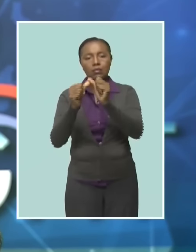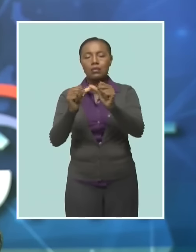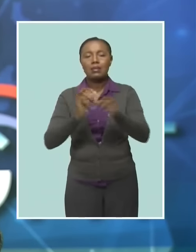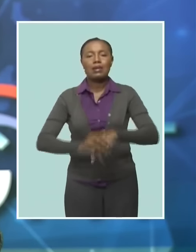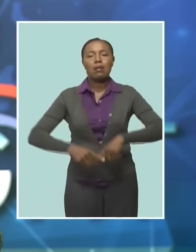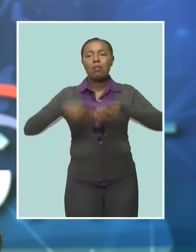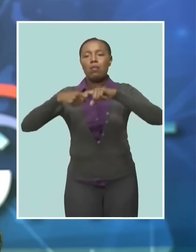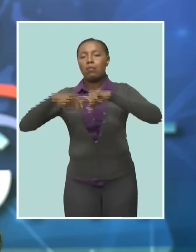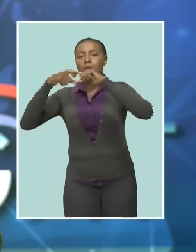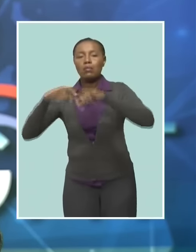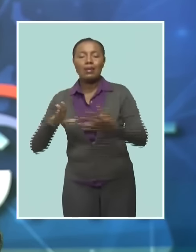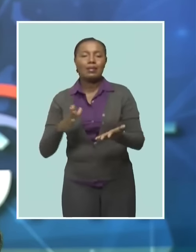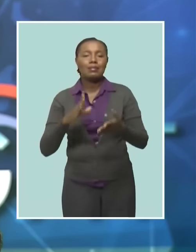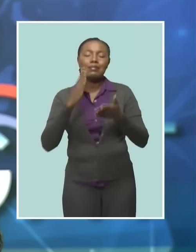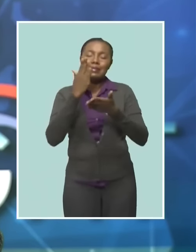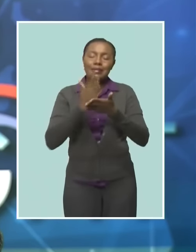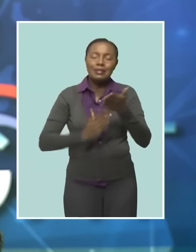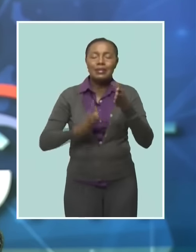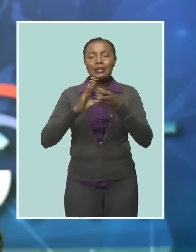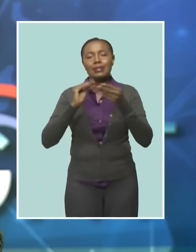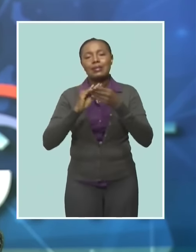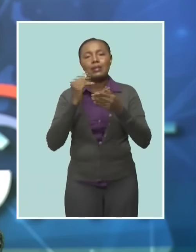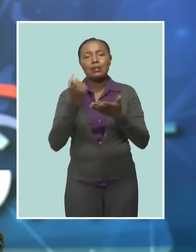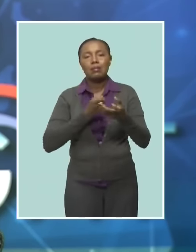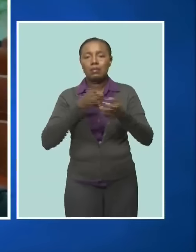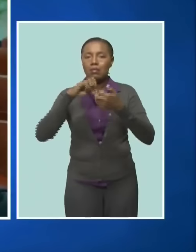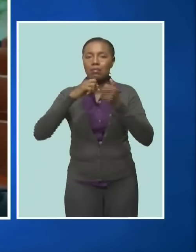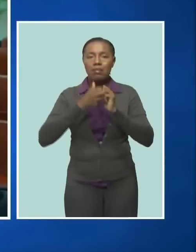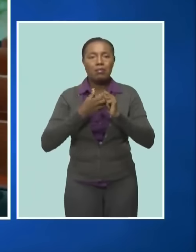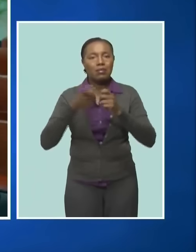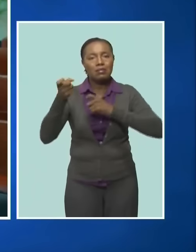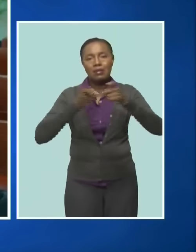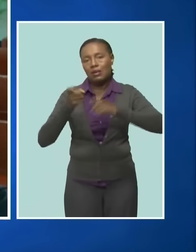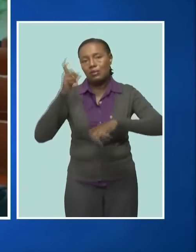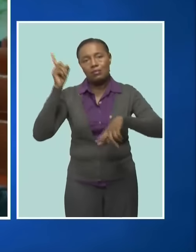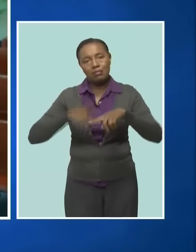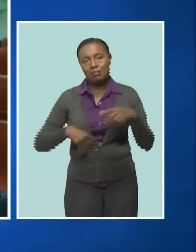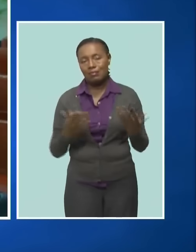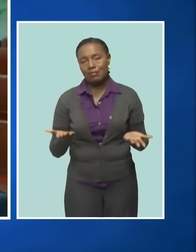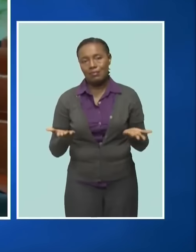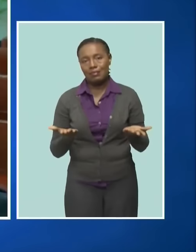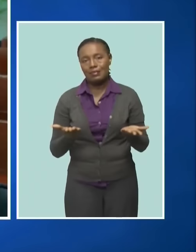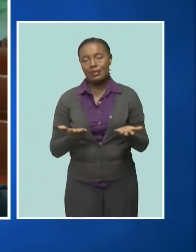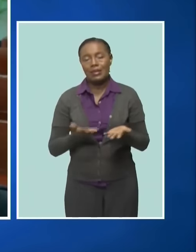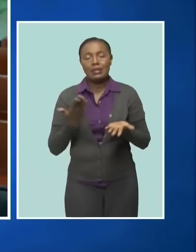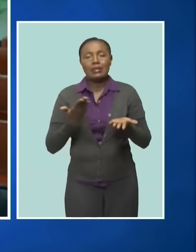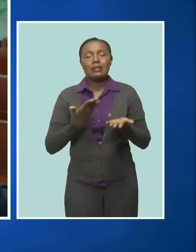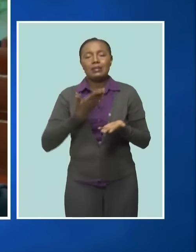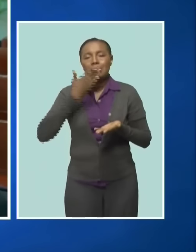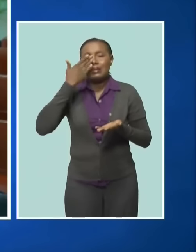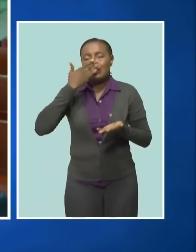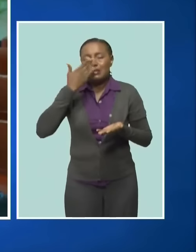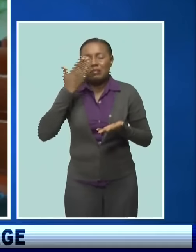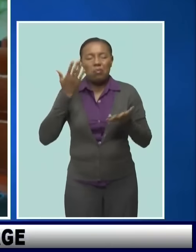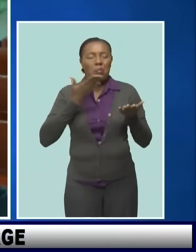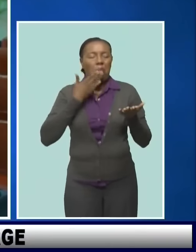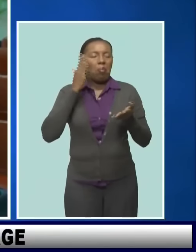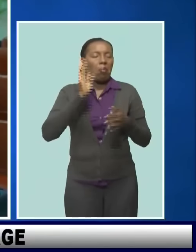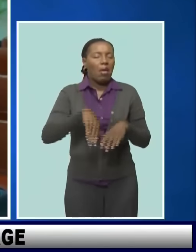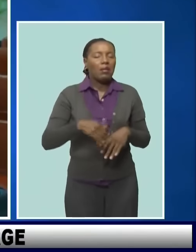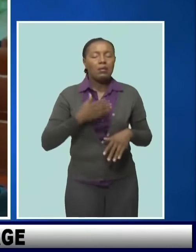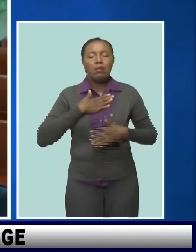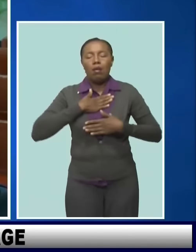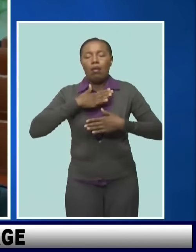of the issues are out of their control. There's a bad odor. Some people had respiratory